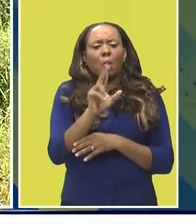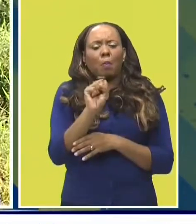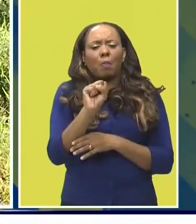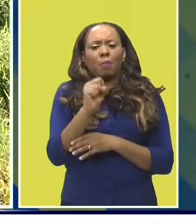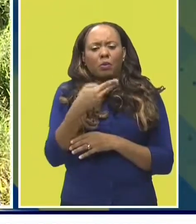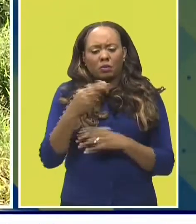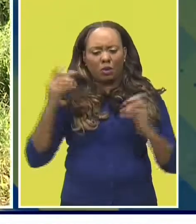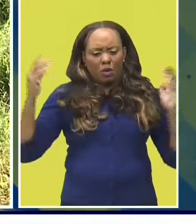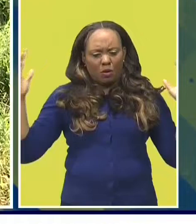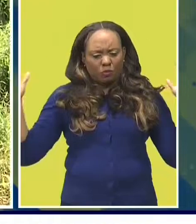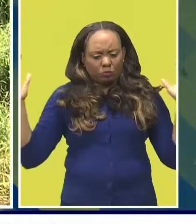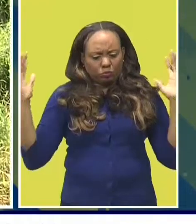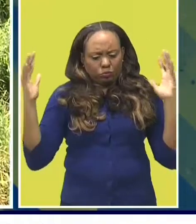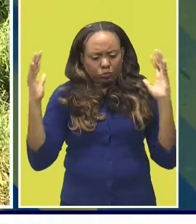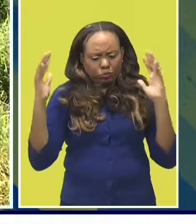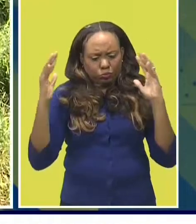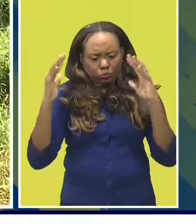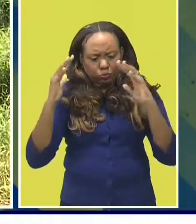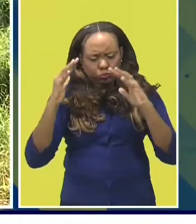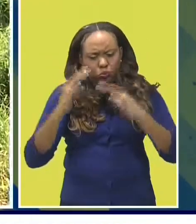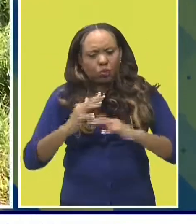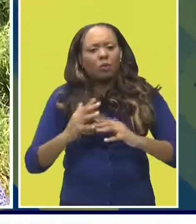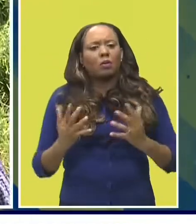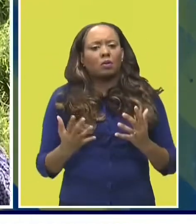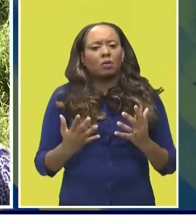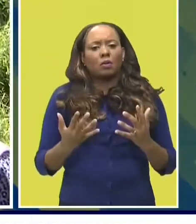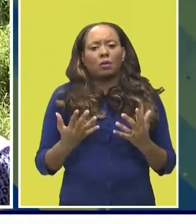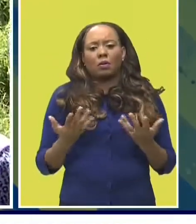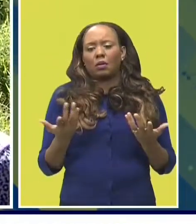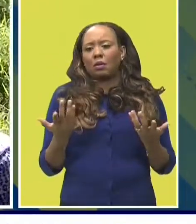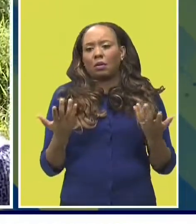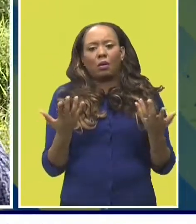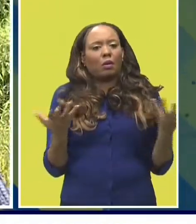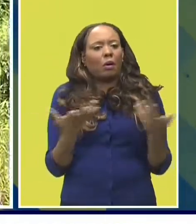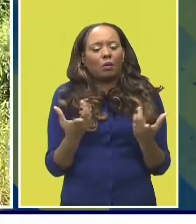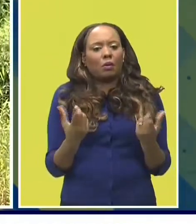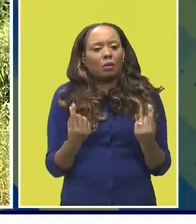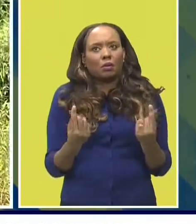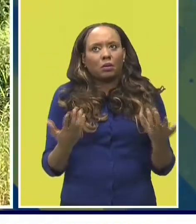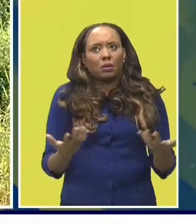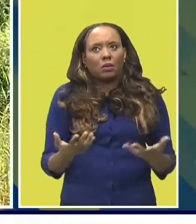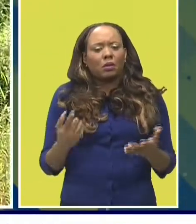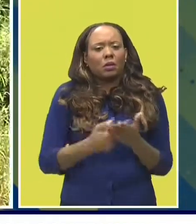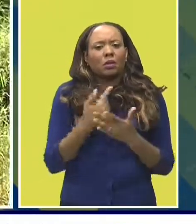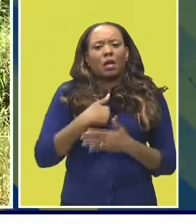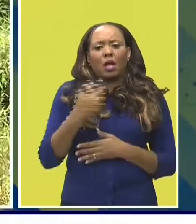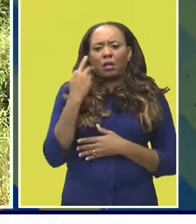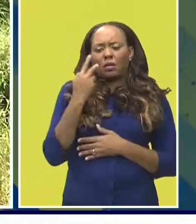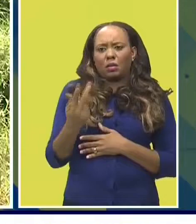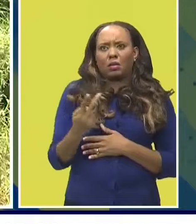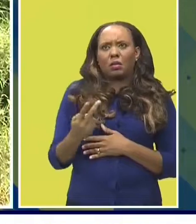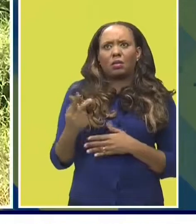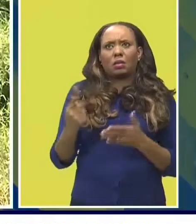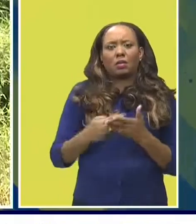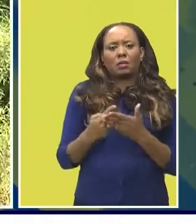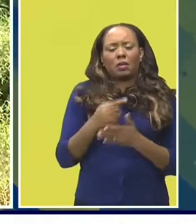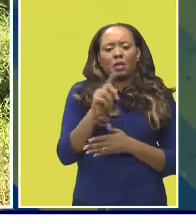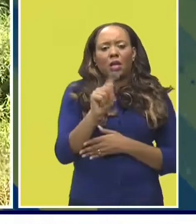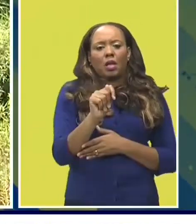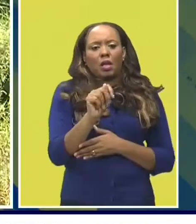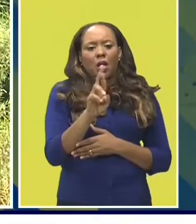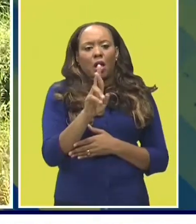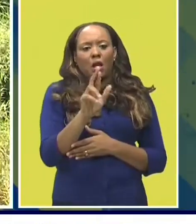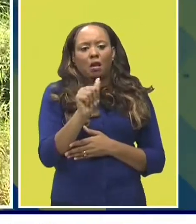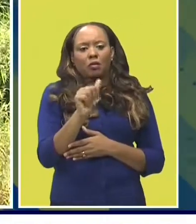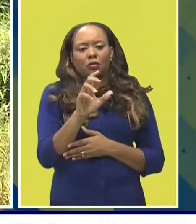Ministry of Public Works and Maintenance can do all the time. And I shudder sometimes when they pass and they see the tractors and so belonging to the